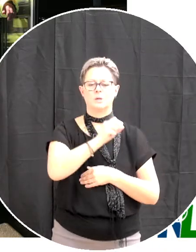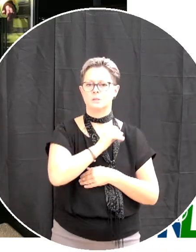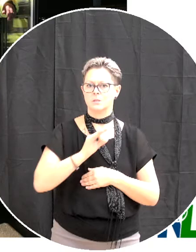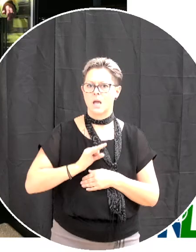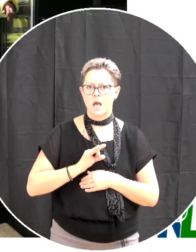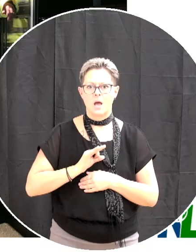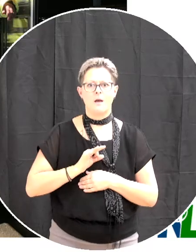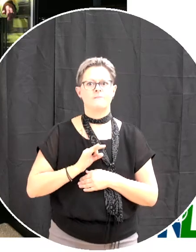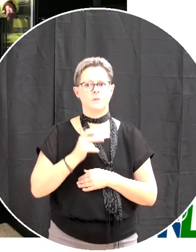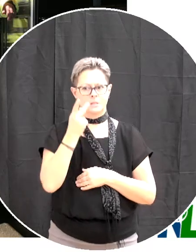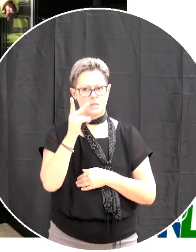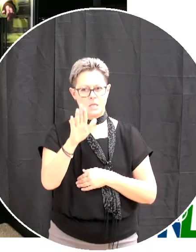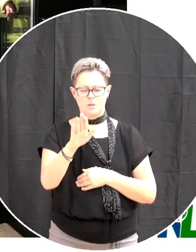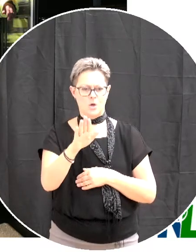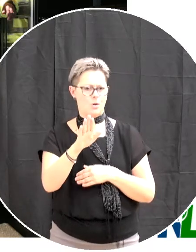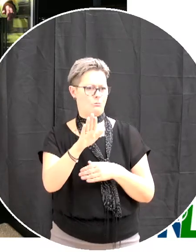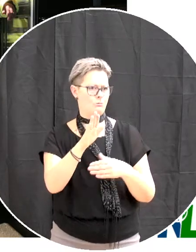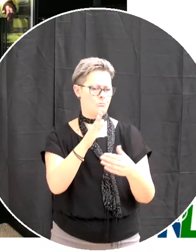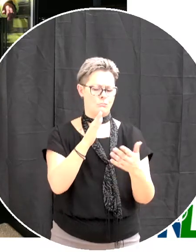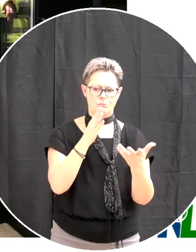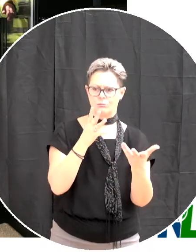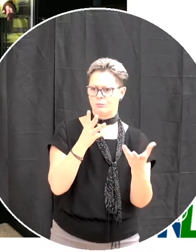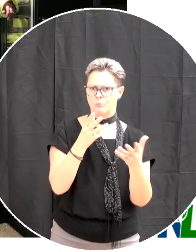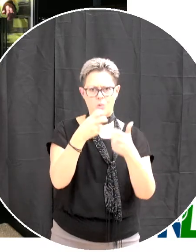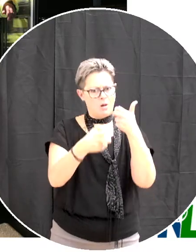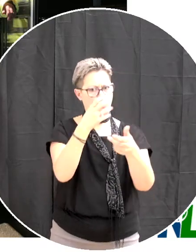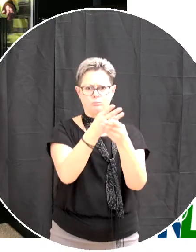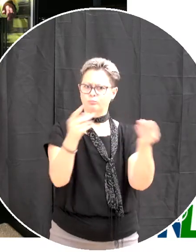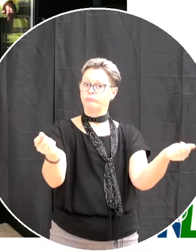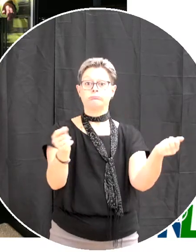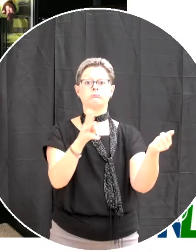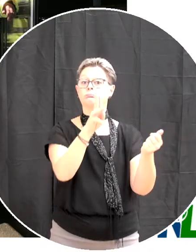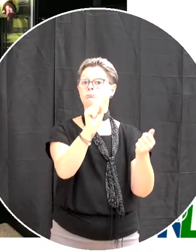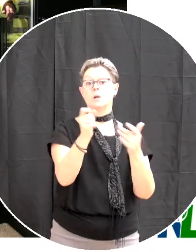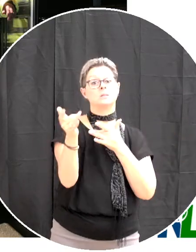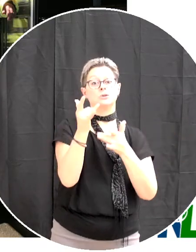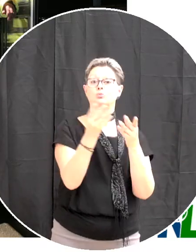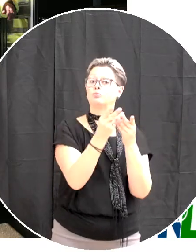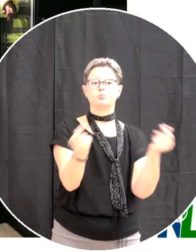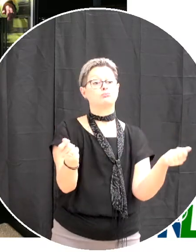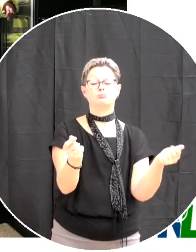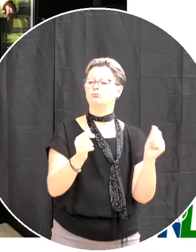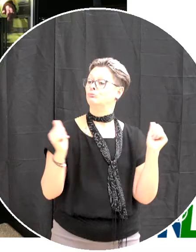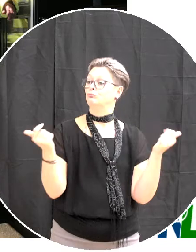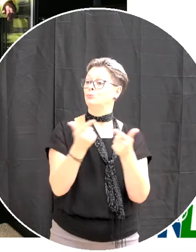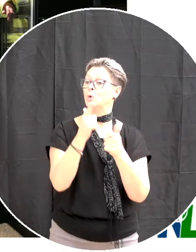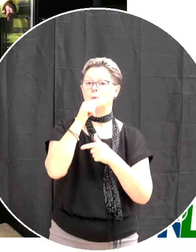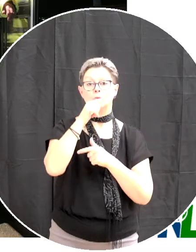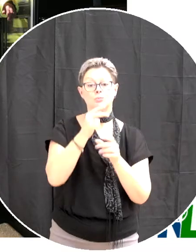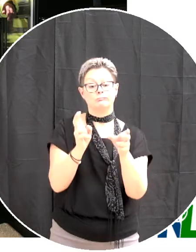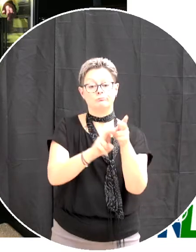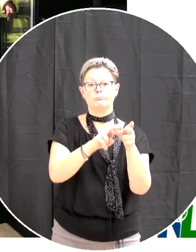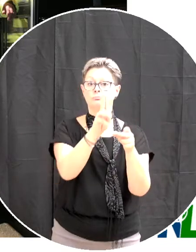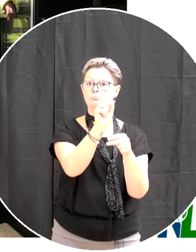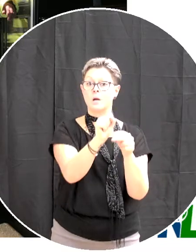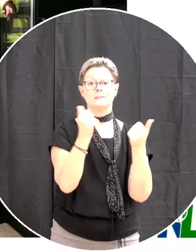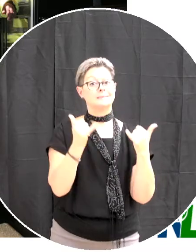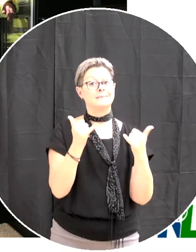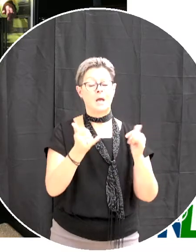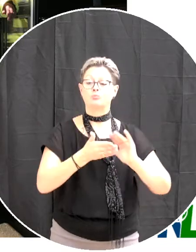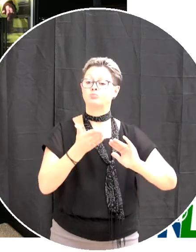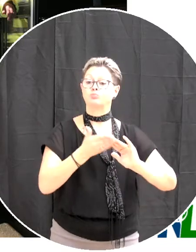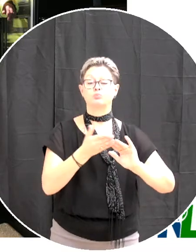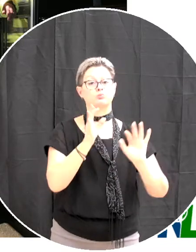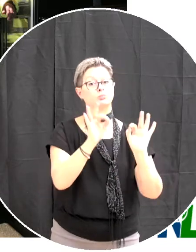delivered. The busing issues were resolved now for all eligible riders. We've done the